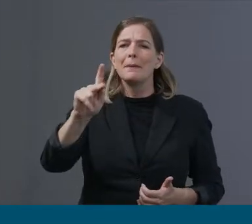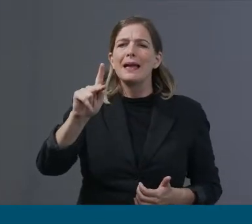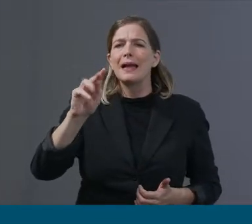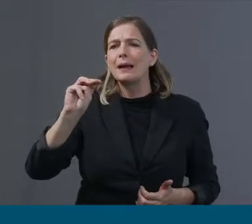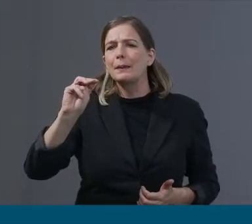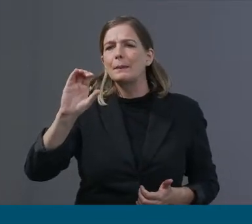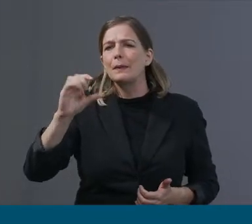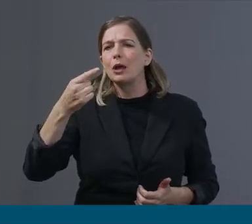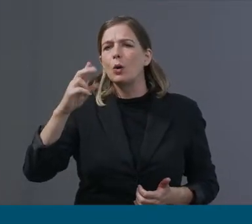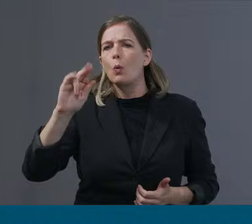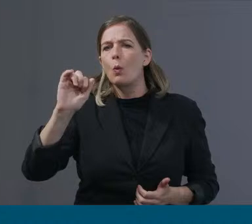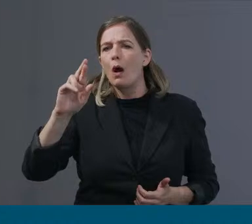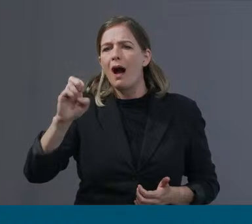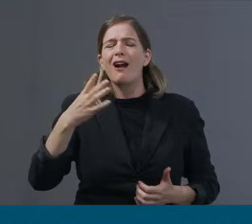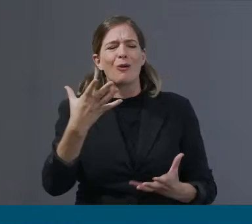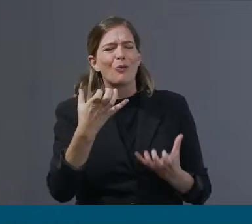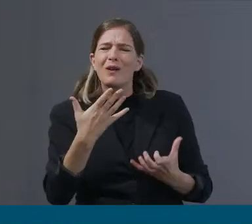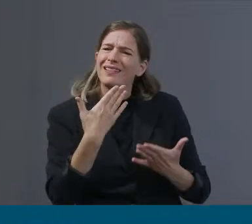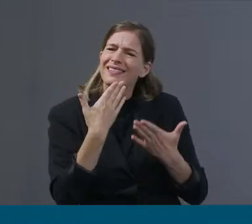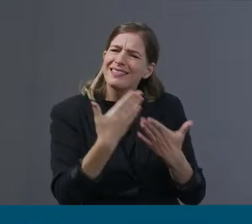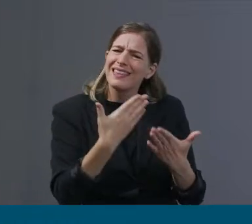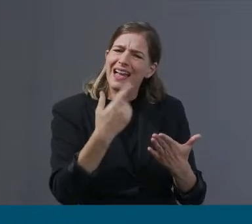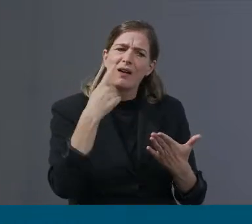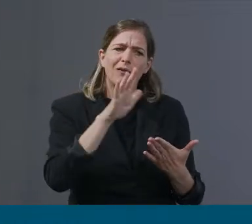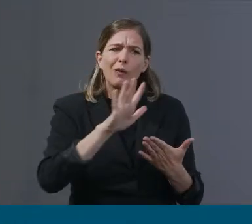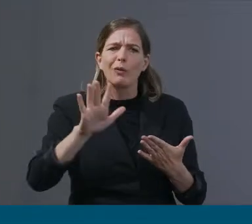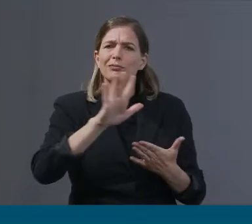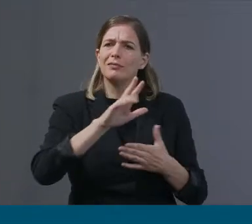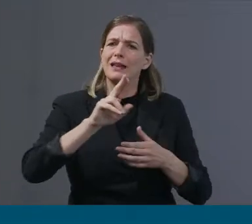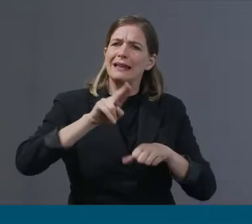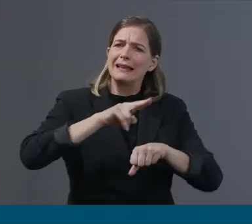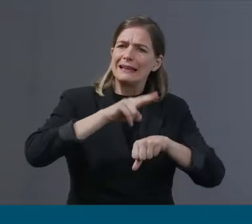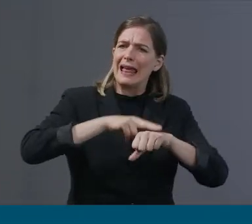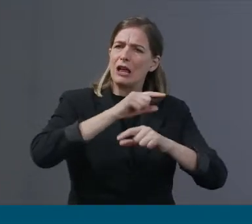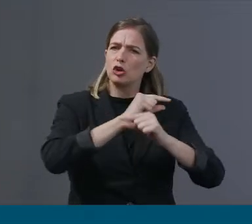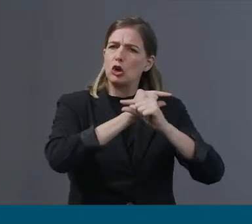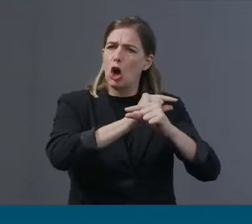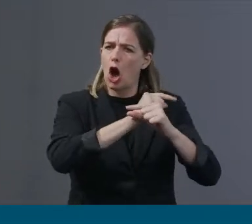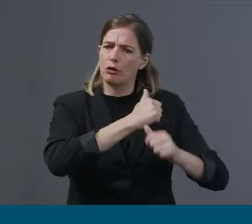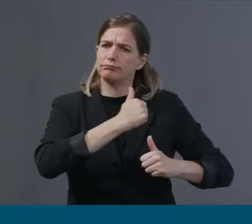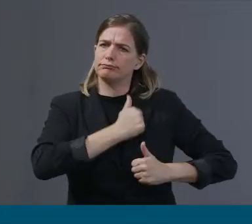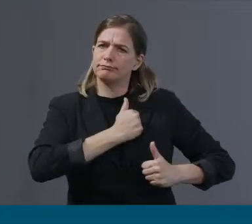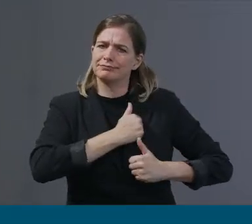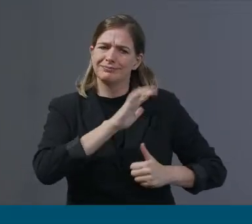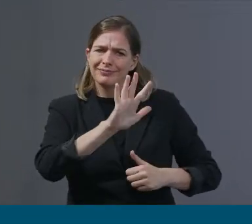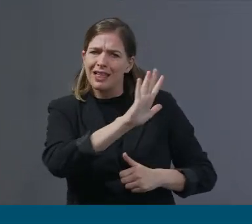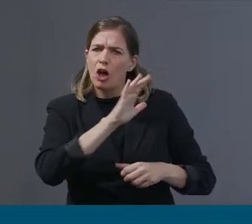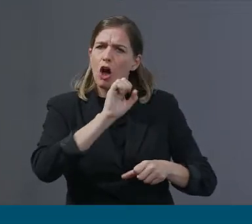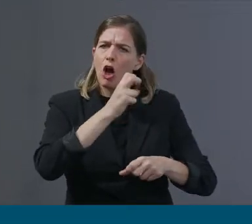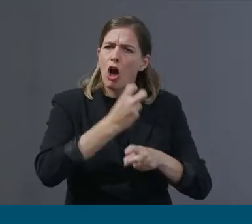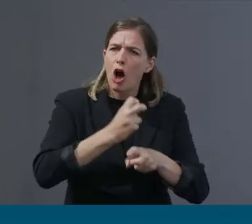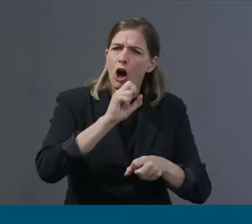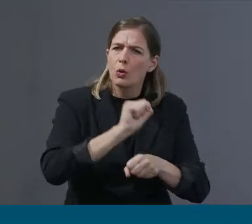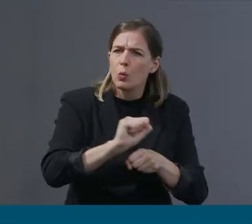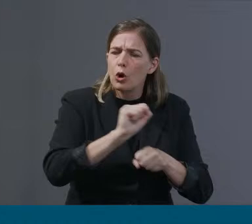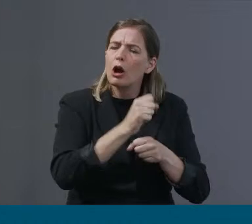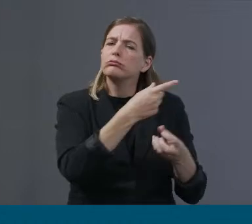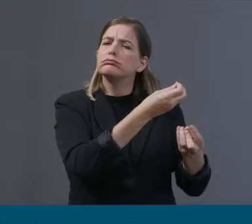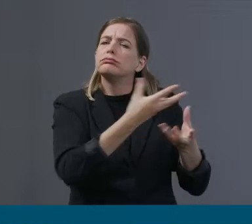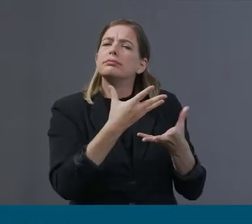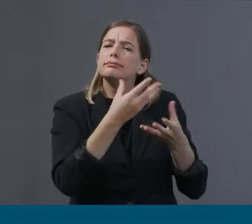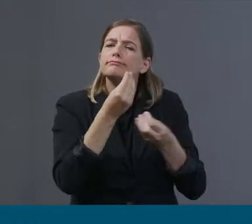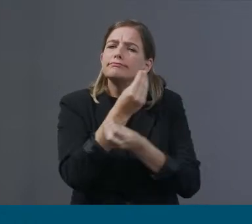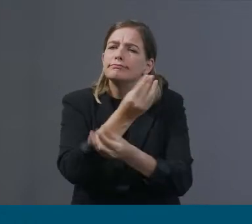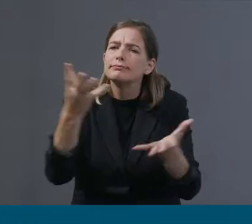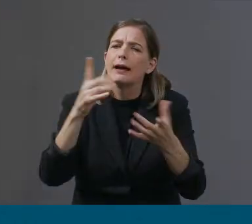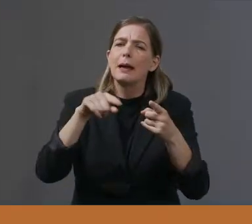the women and men of the National Guard to give us an update on what is also happening around the Department of Emergency Management